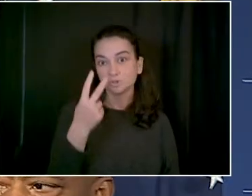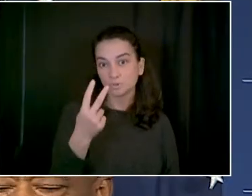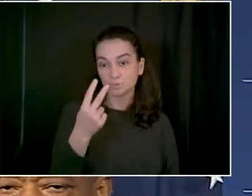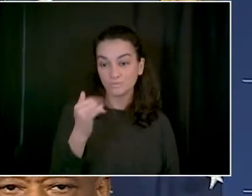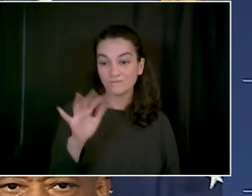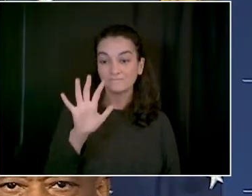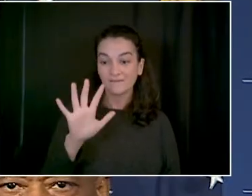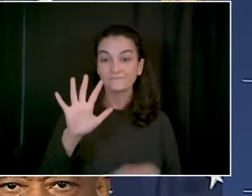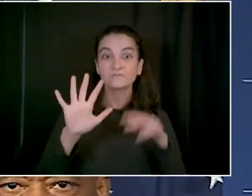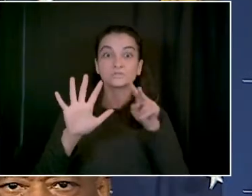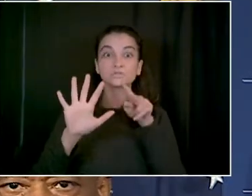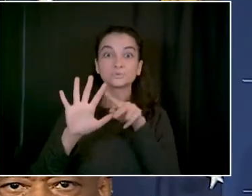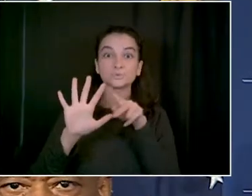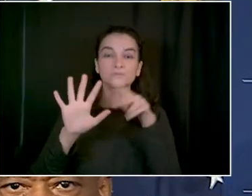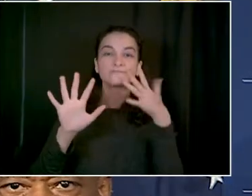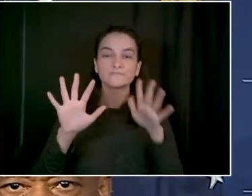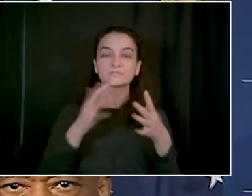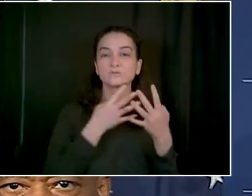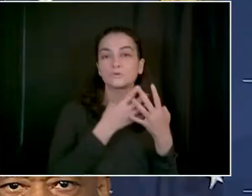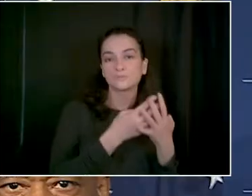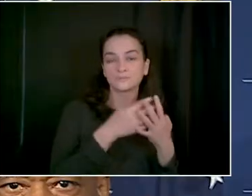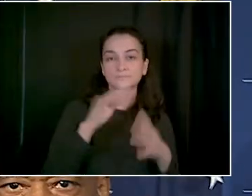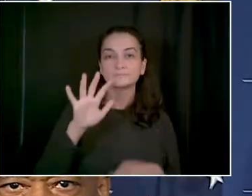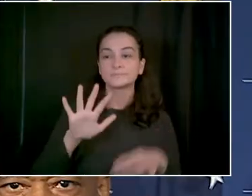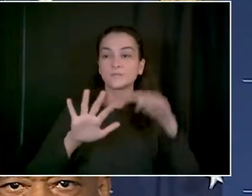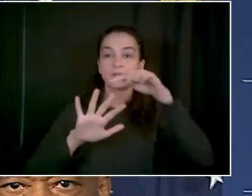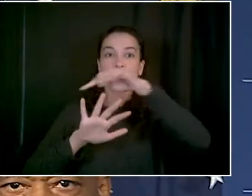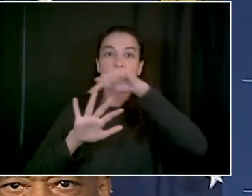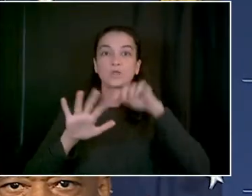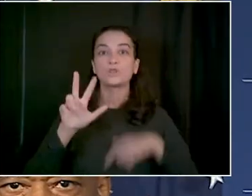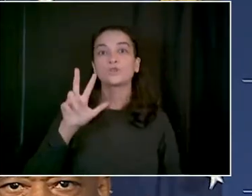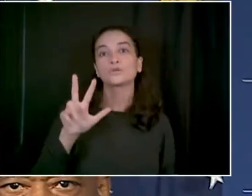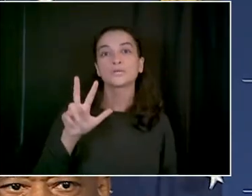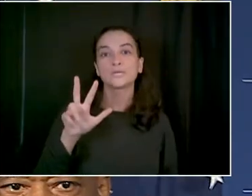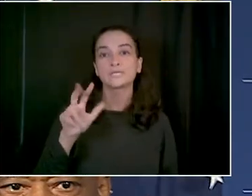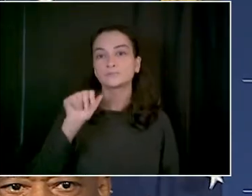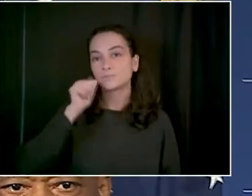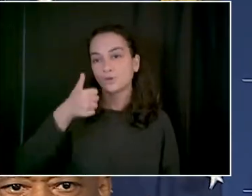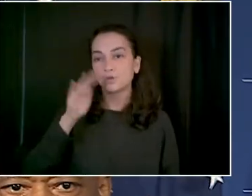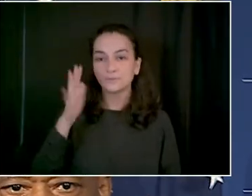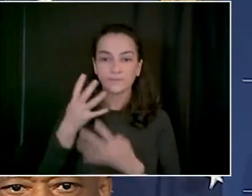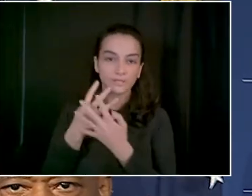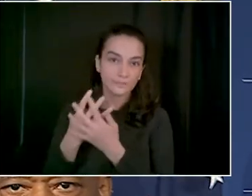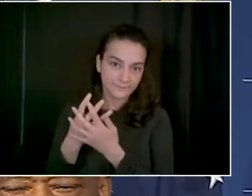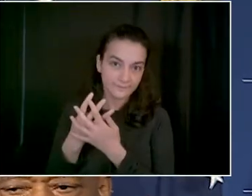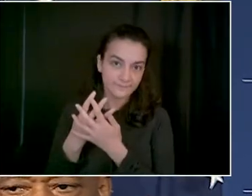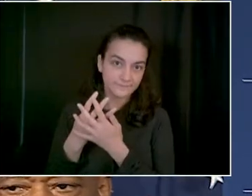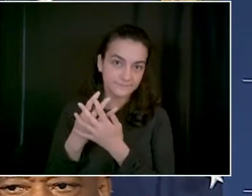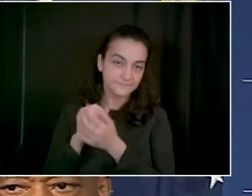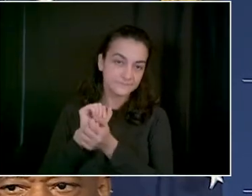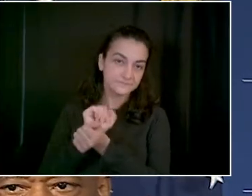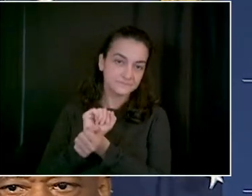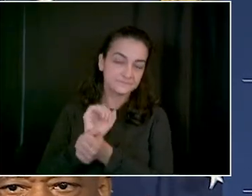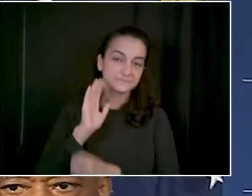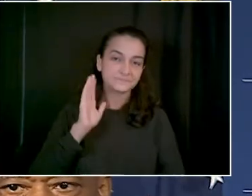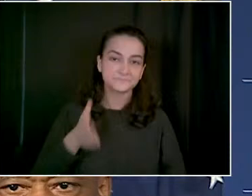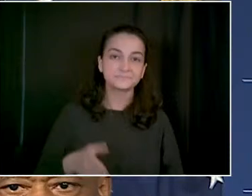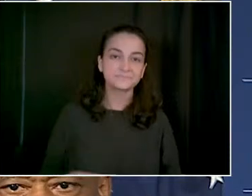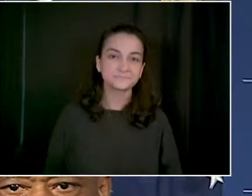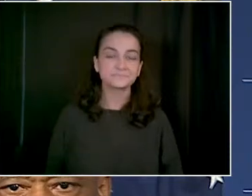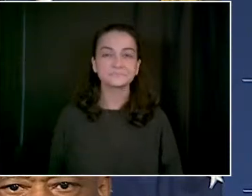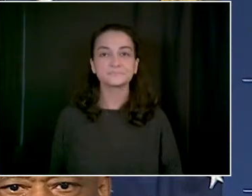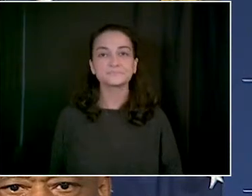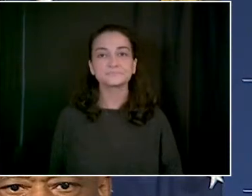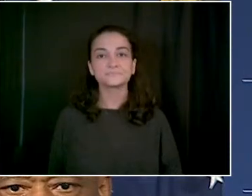on Sunday, and just this morning we arrested a 5th, a 16-year-old recidivist. They face serious